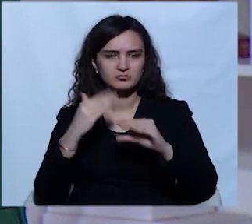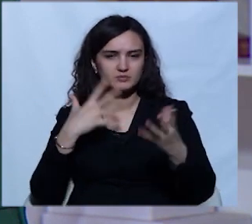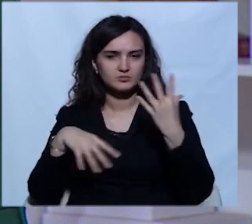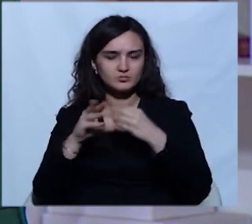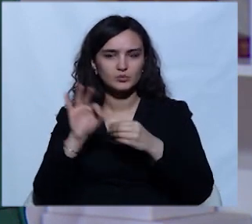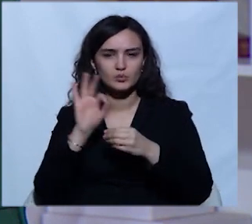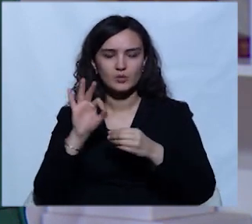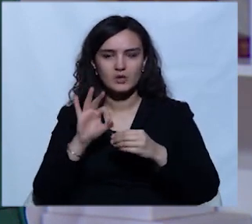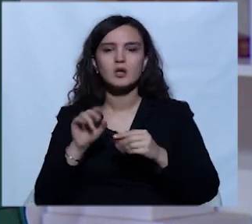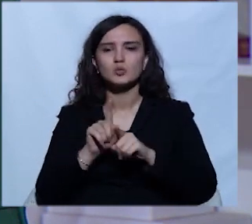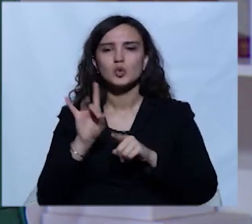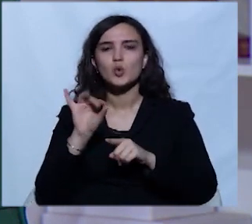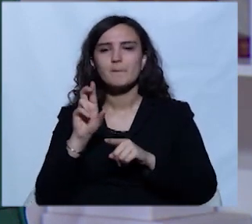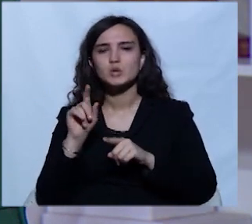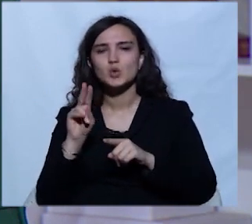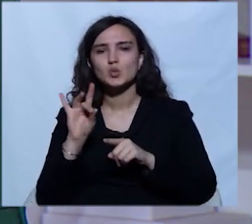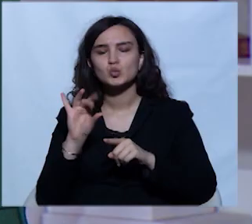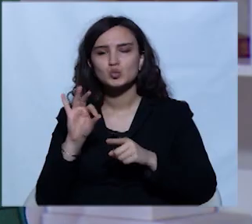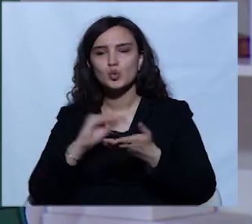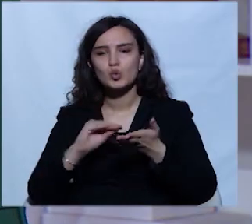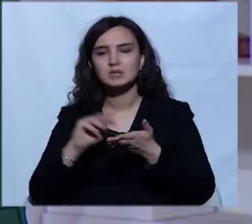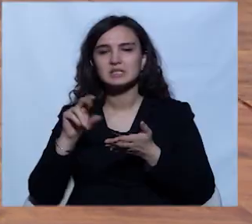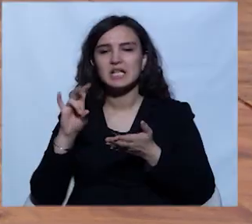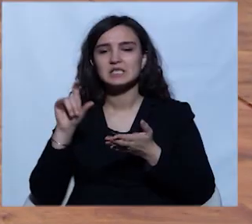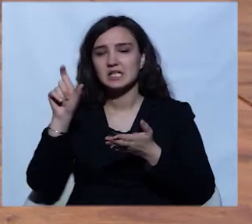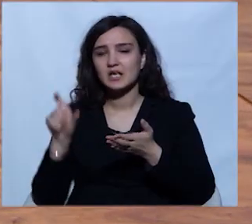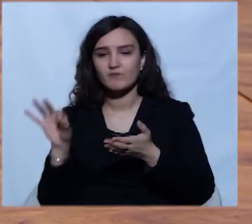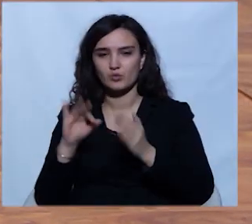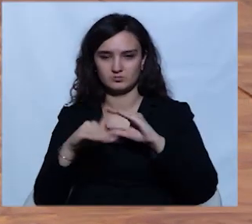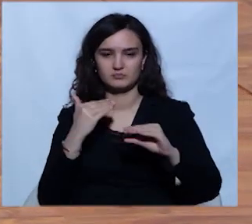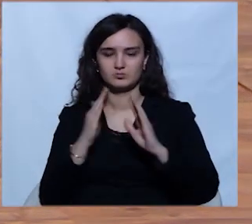about Robinson Crusoe by Daniel Defoe, and we'll see you all next week.